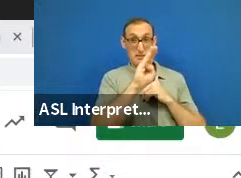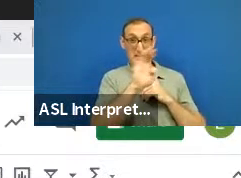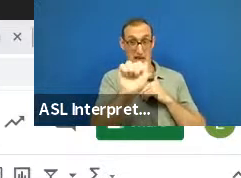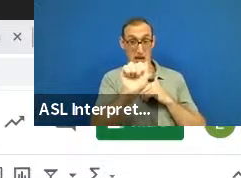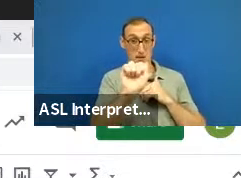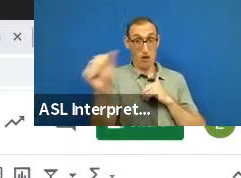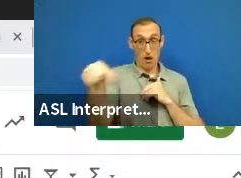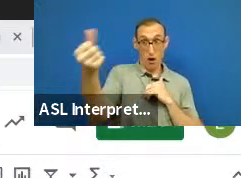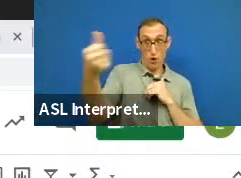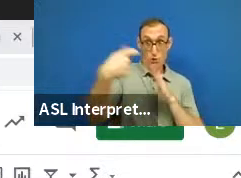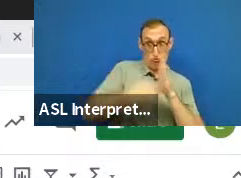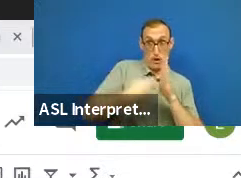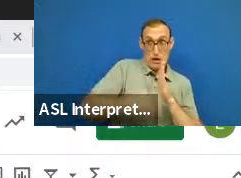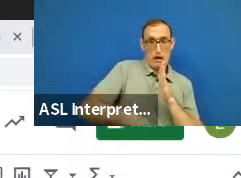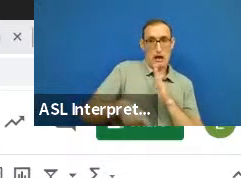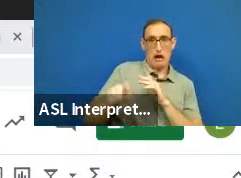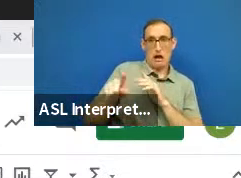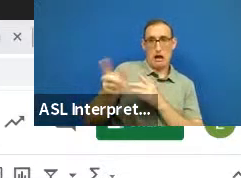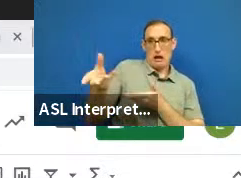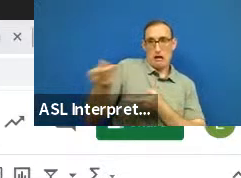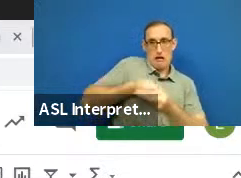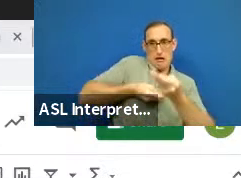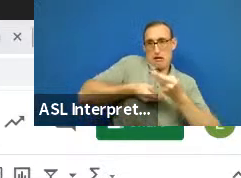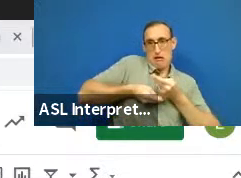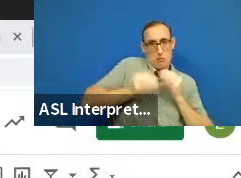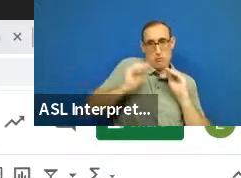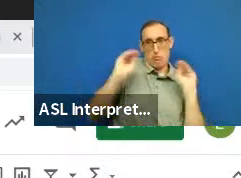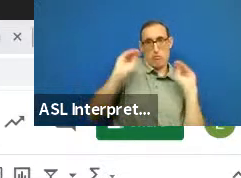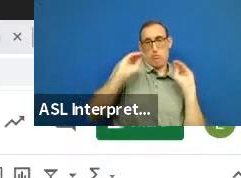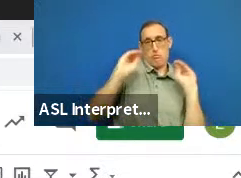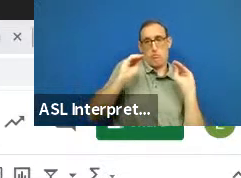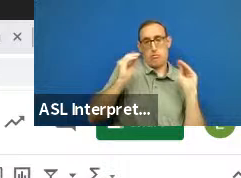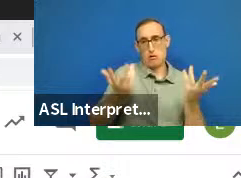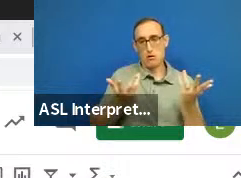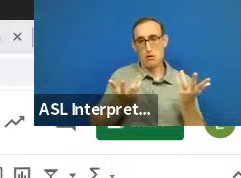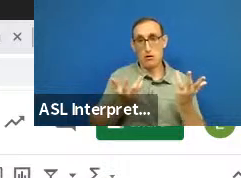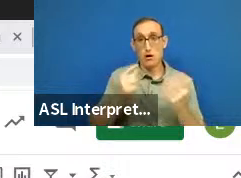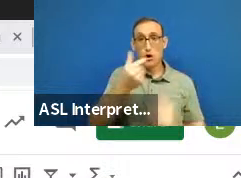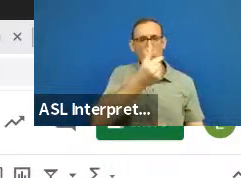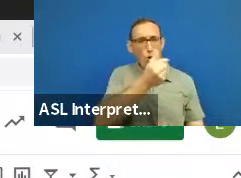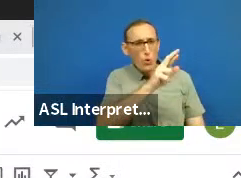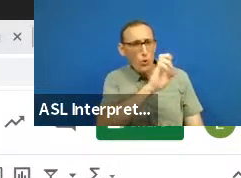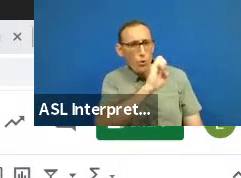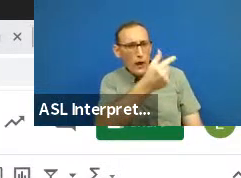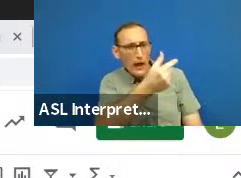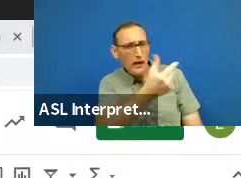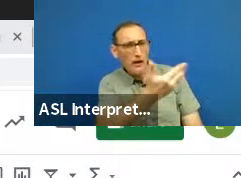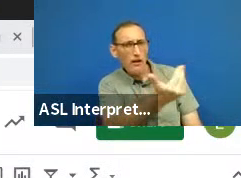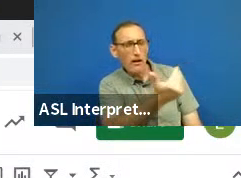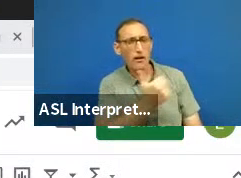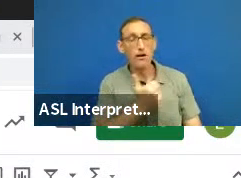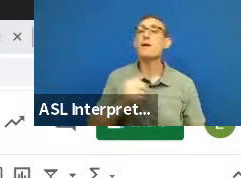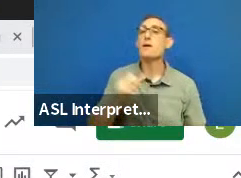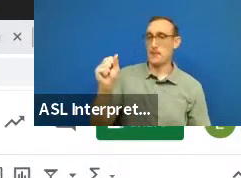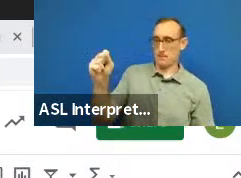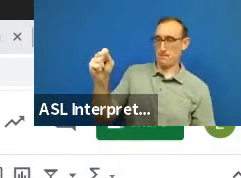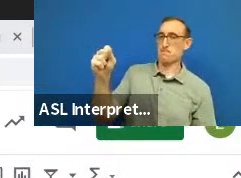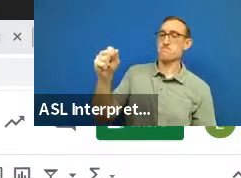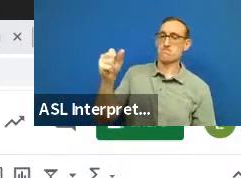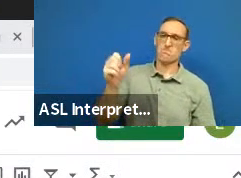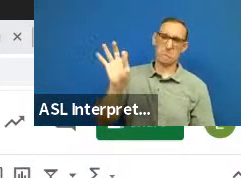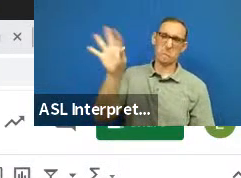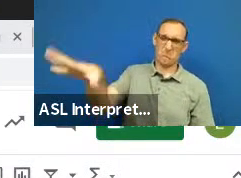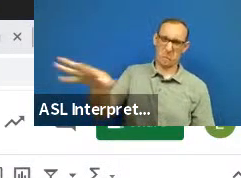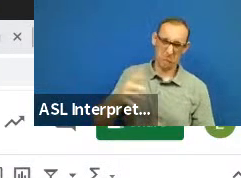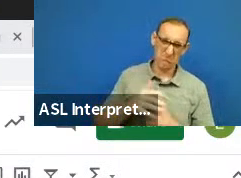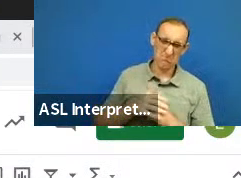things, because I didn't have those options. Greg? Yeah, I was just going to say, you know, we